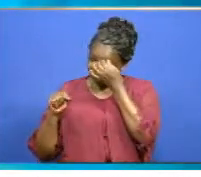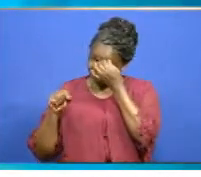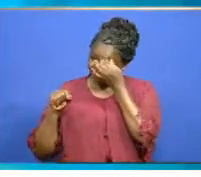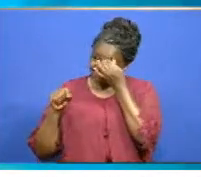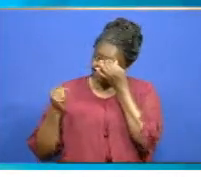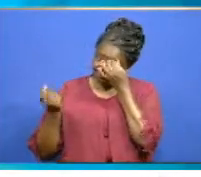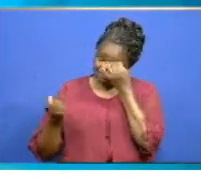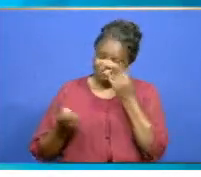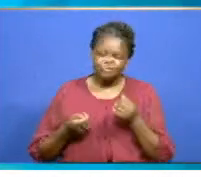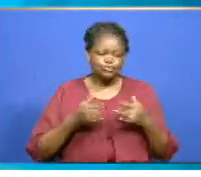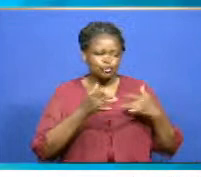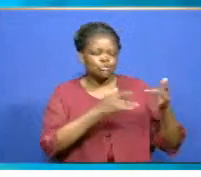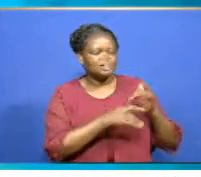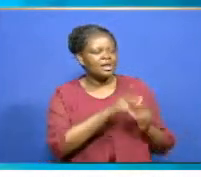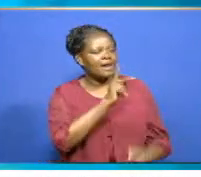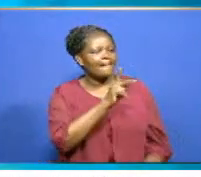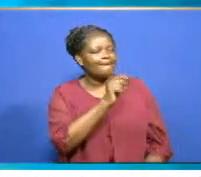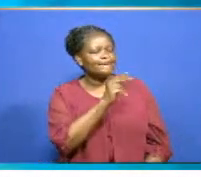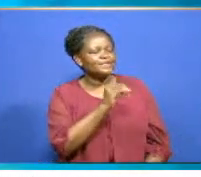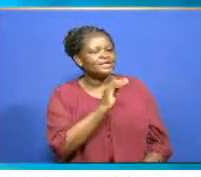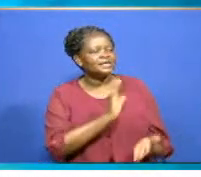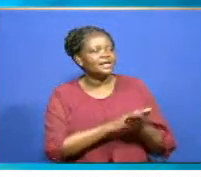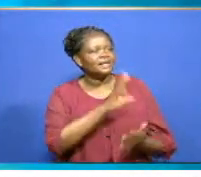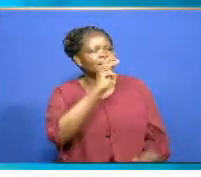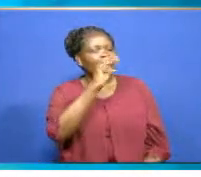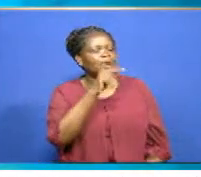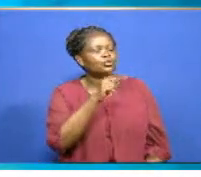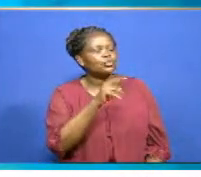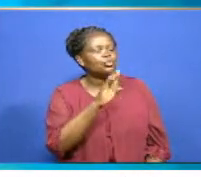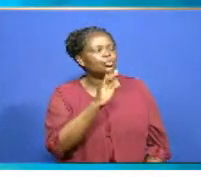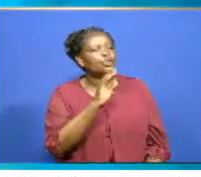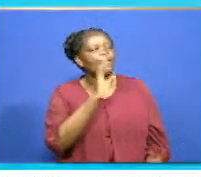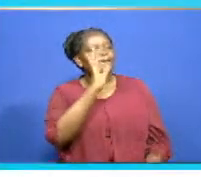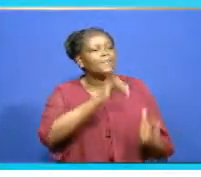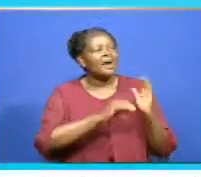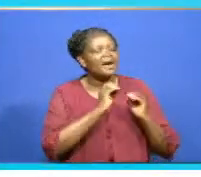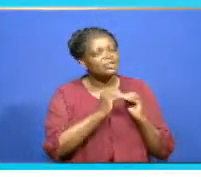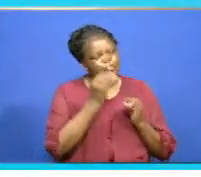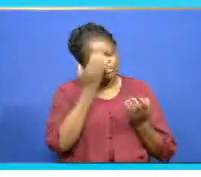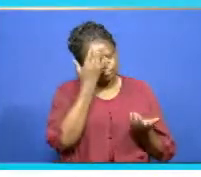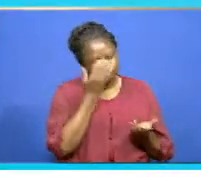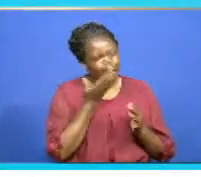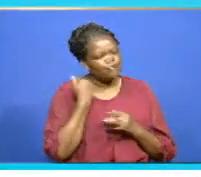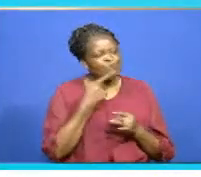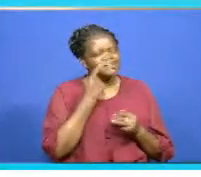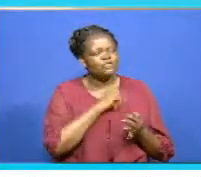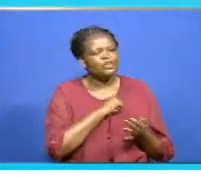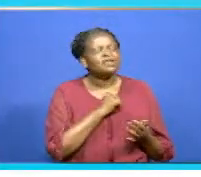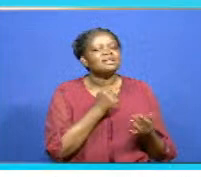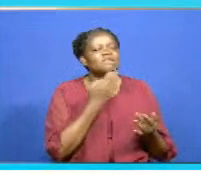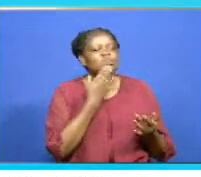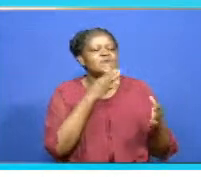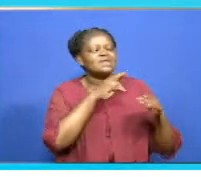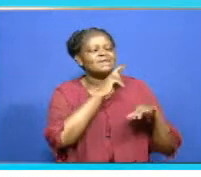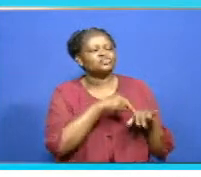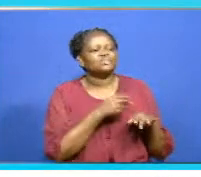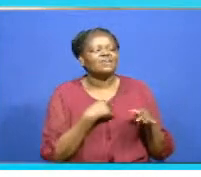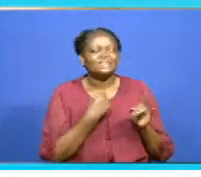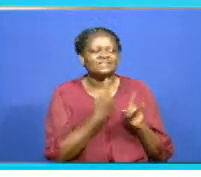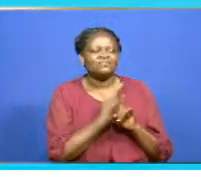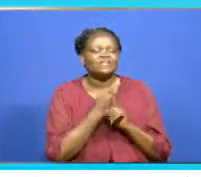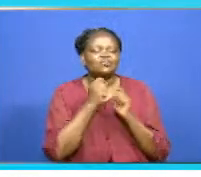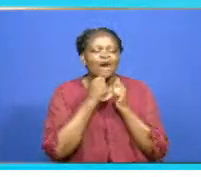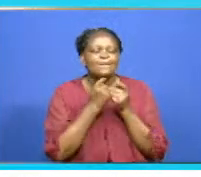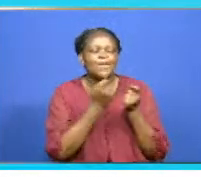looking at the Kabuchai and Matungu by-election, and as I had alluded earlier, is that the Mulembe Nation has a lot of subtribe which